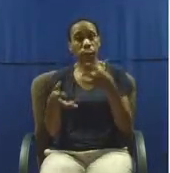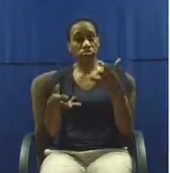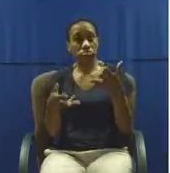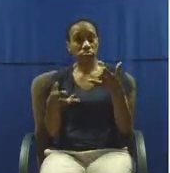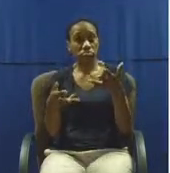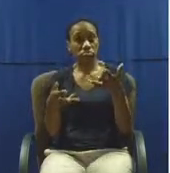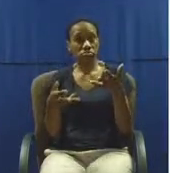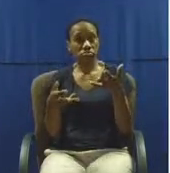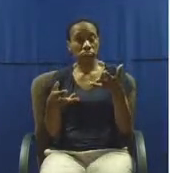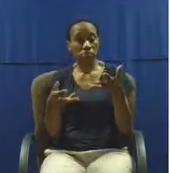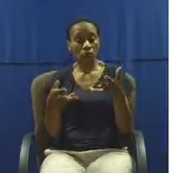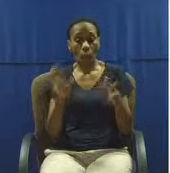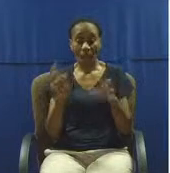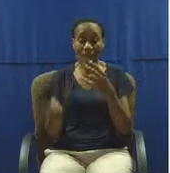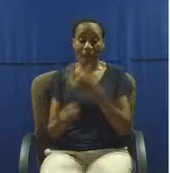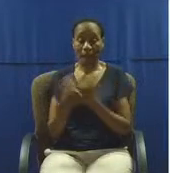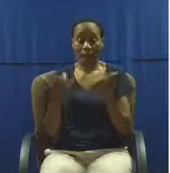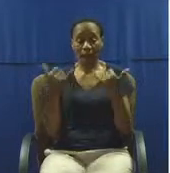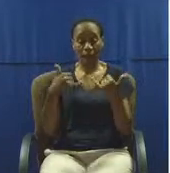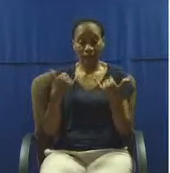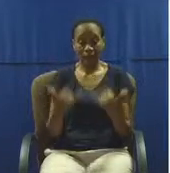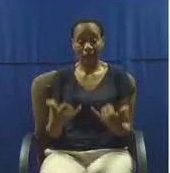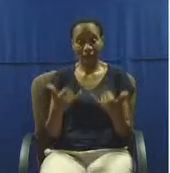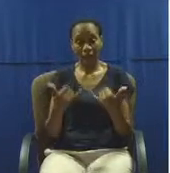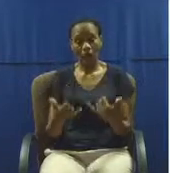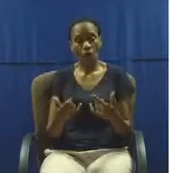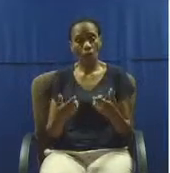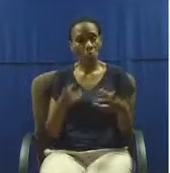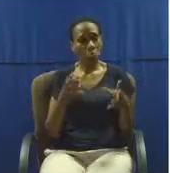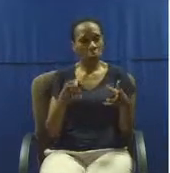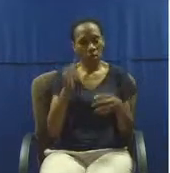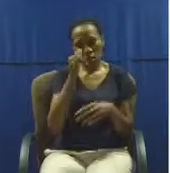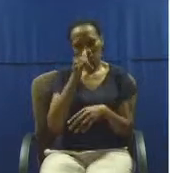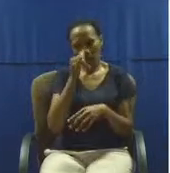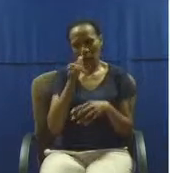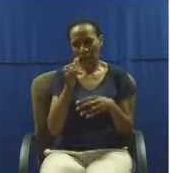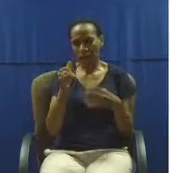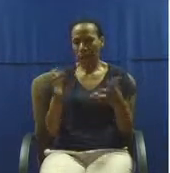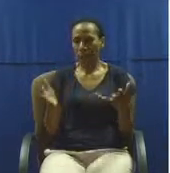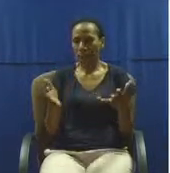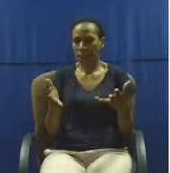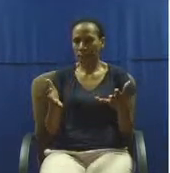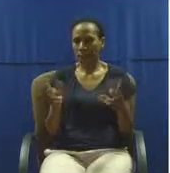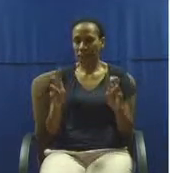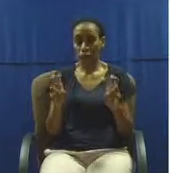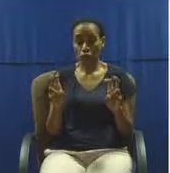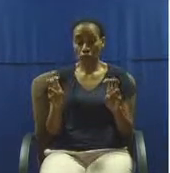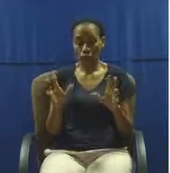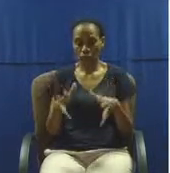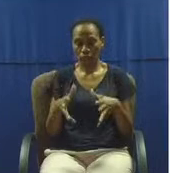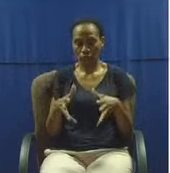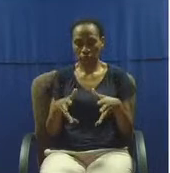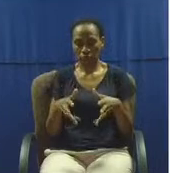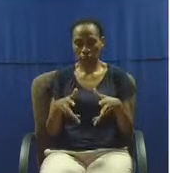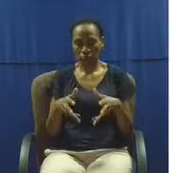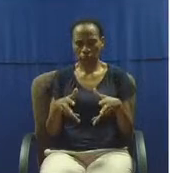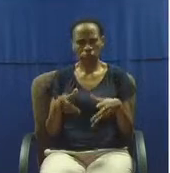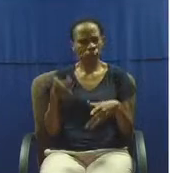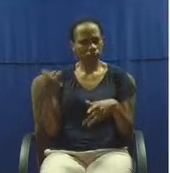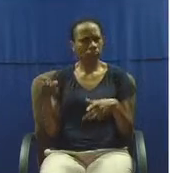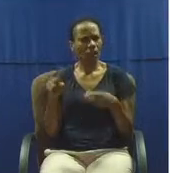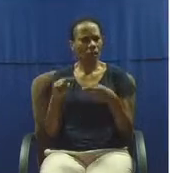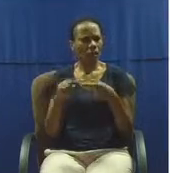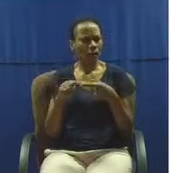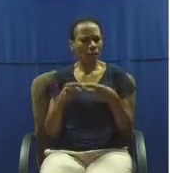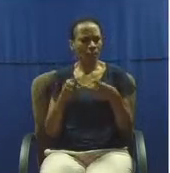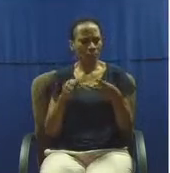we find ourselves in from a criminality point of view. And he touched on